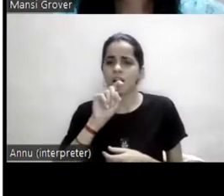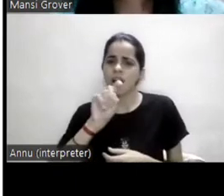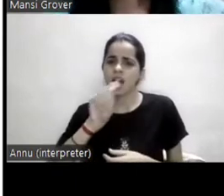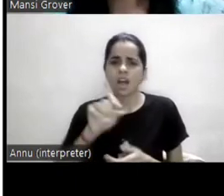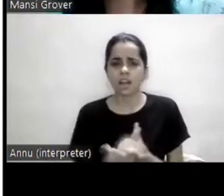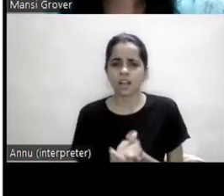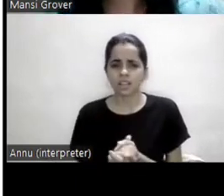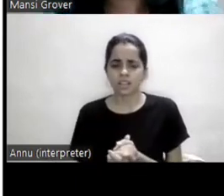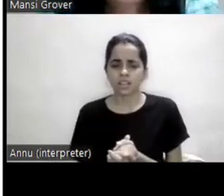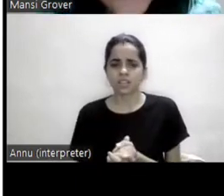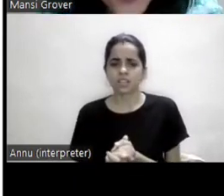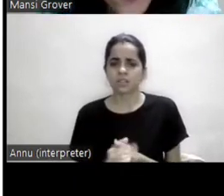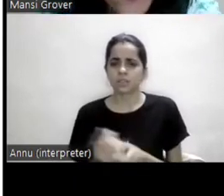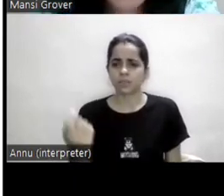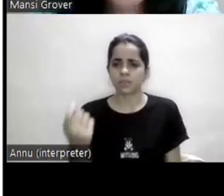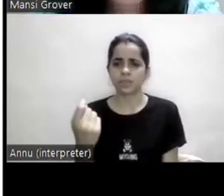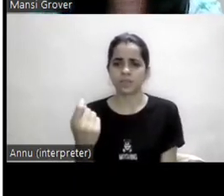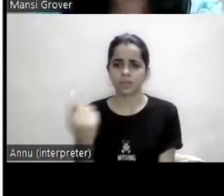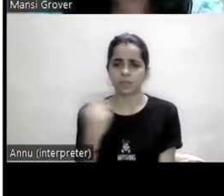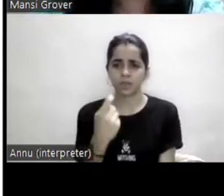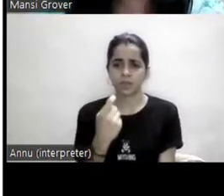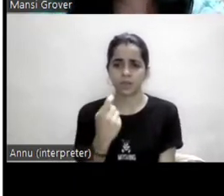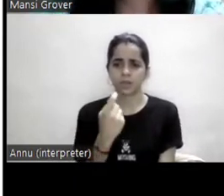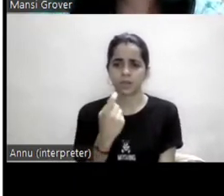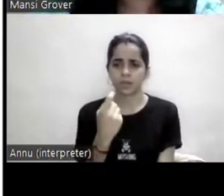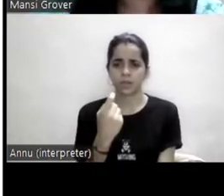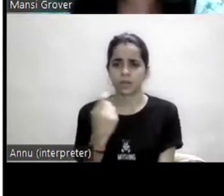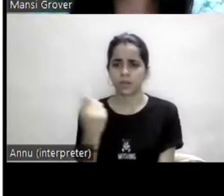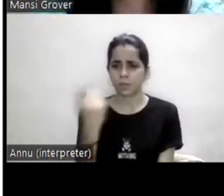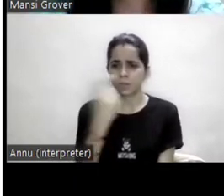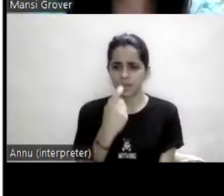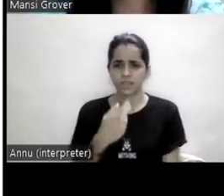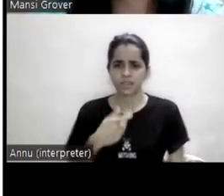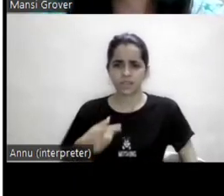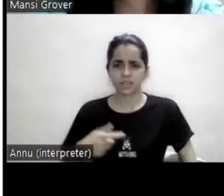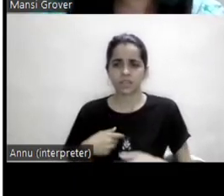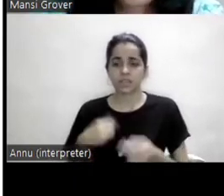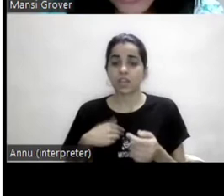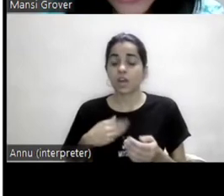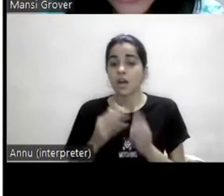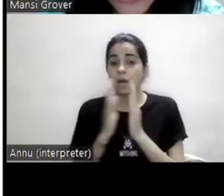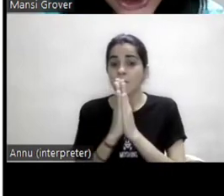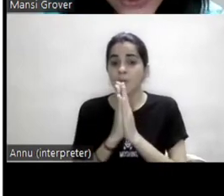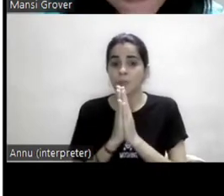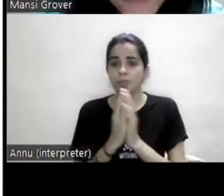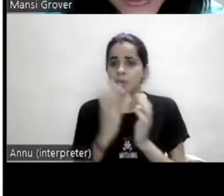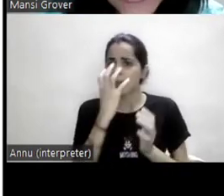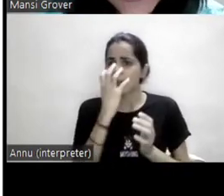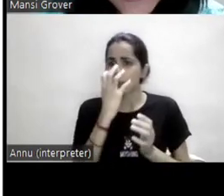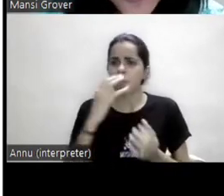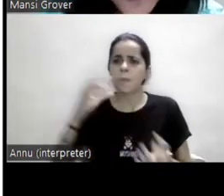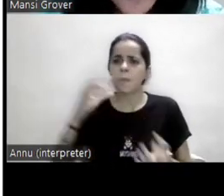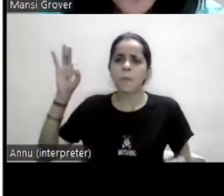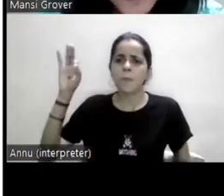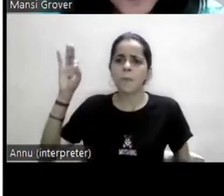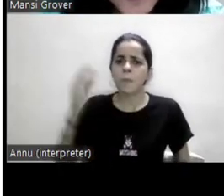wish to, you know, come along with her to Mendipur Balaji. Has anyone been to that